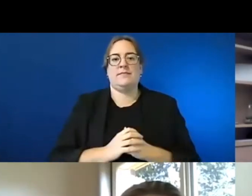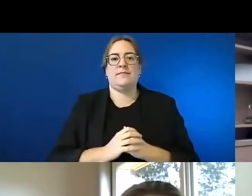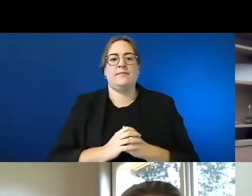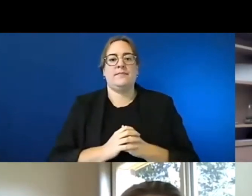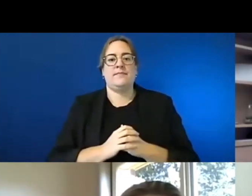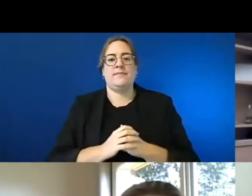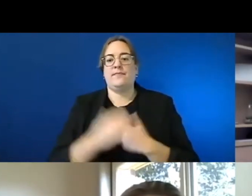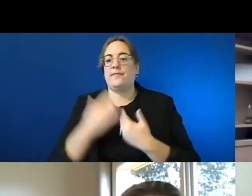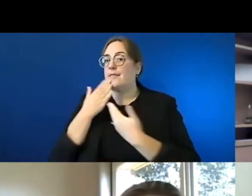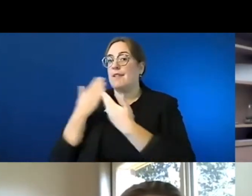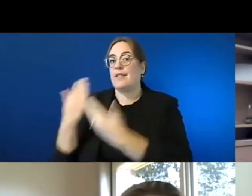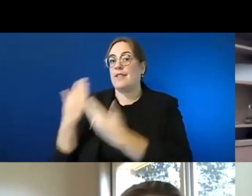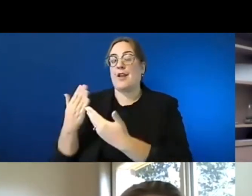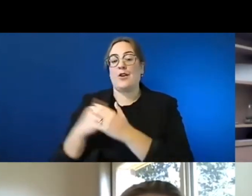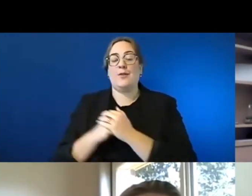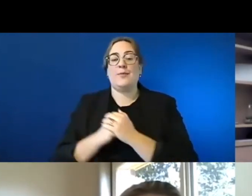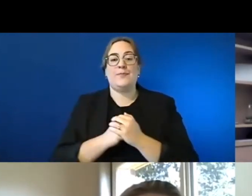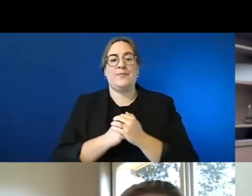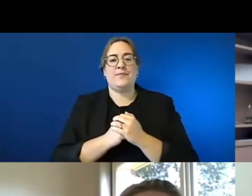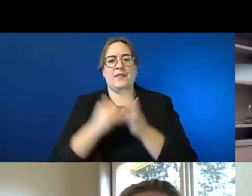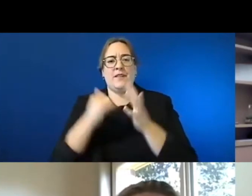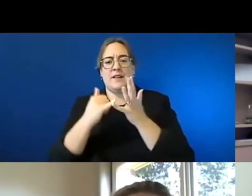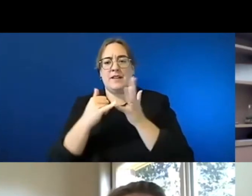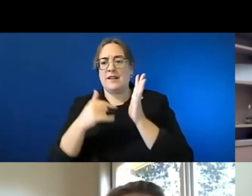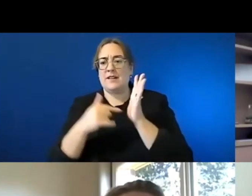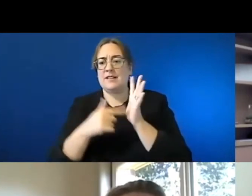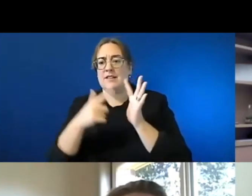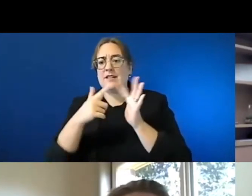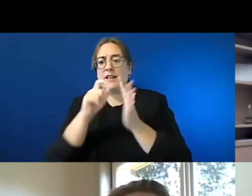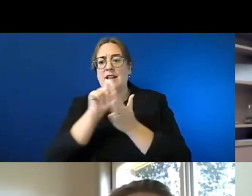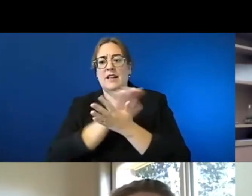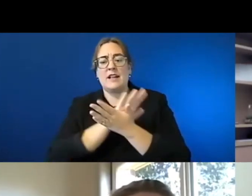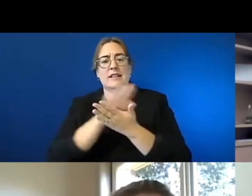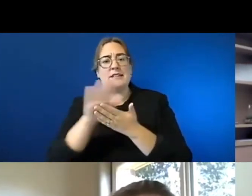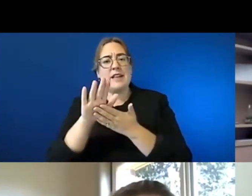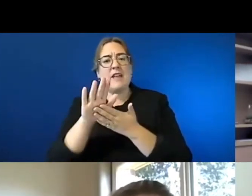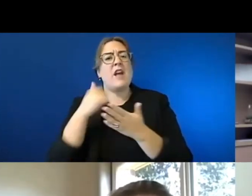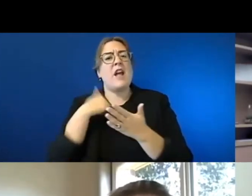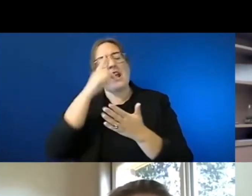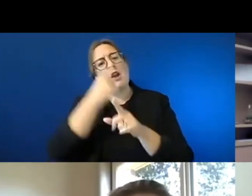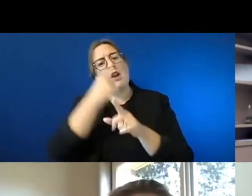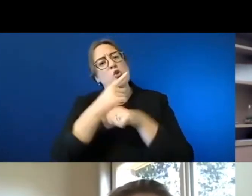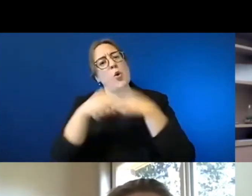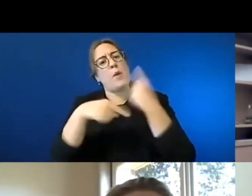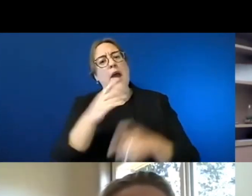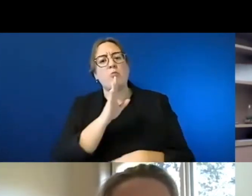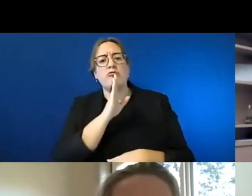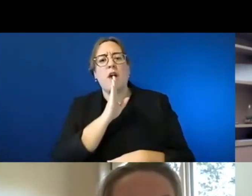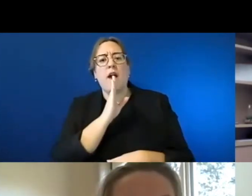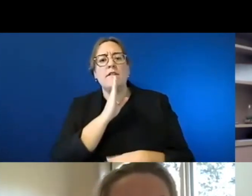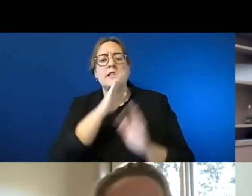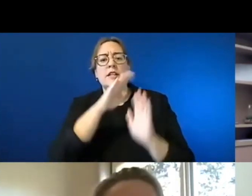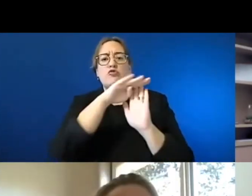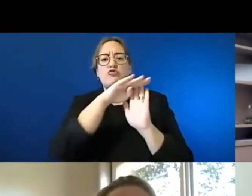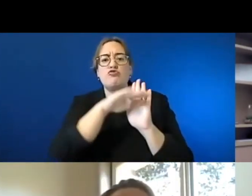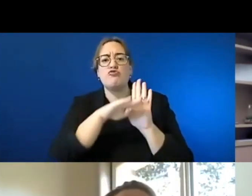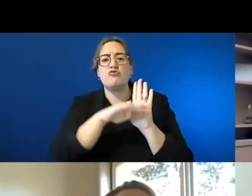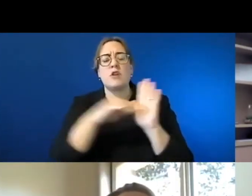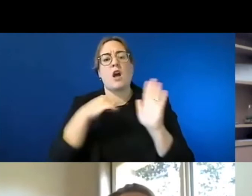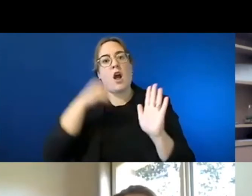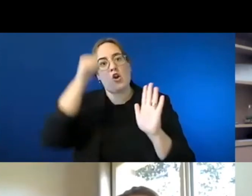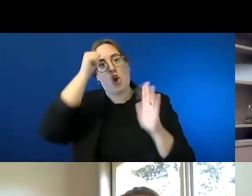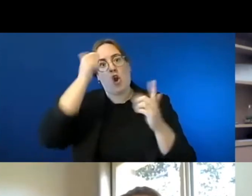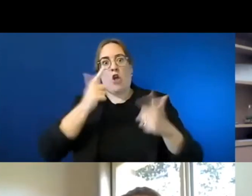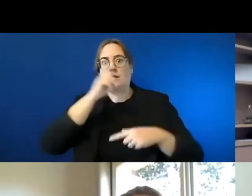Thanks, Michelle. Steph, are you able to chat to us a little bit about the privacy rules around that? Because I know a lot of people fear sharing